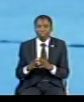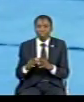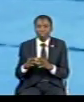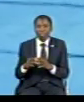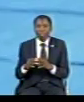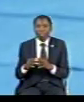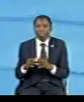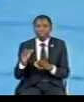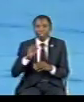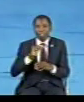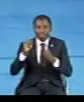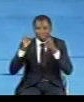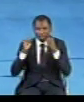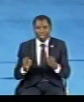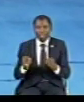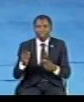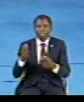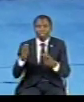system.